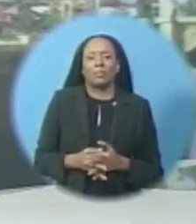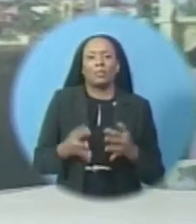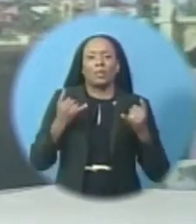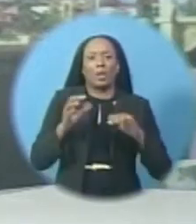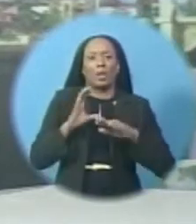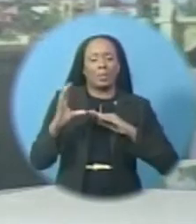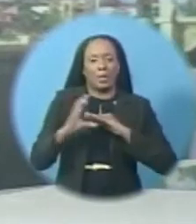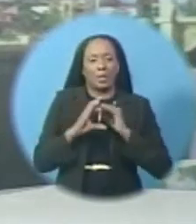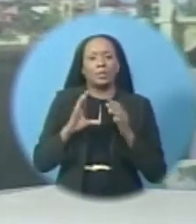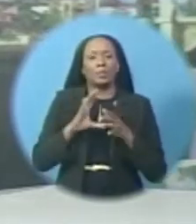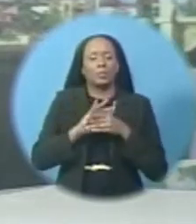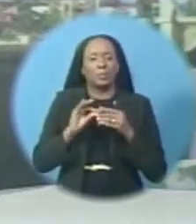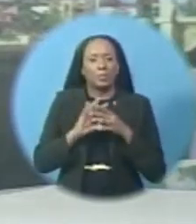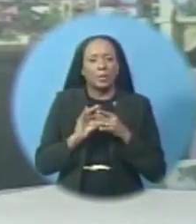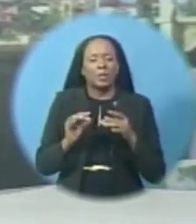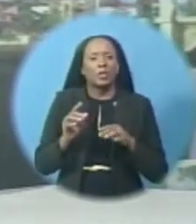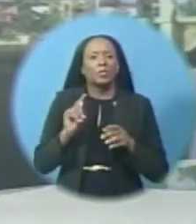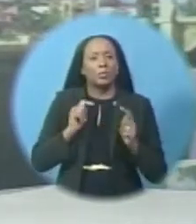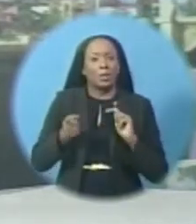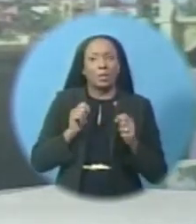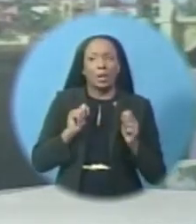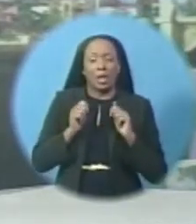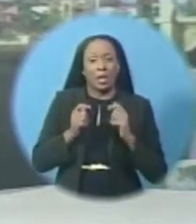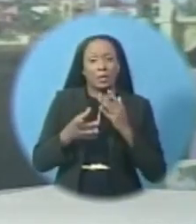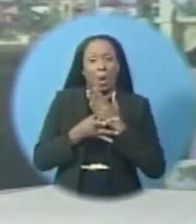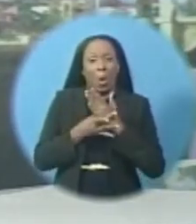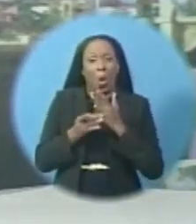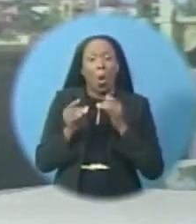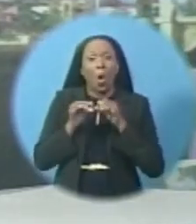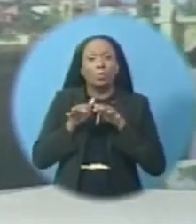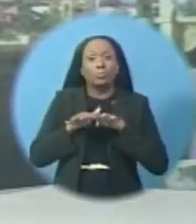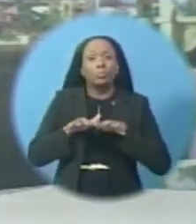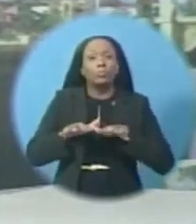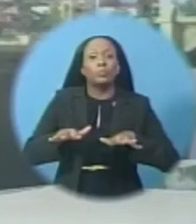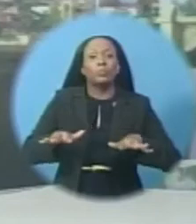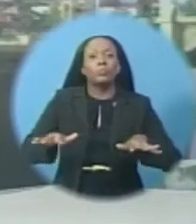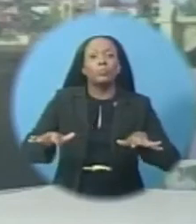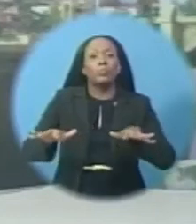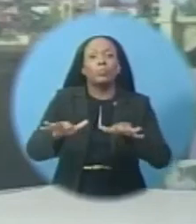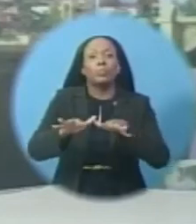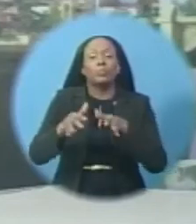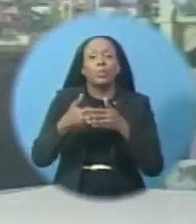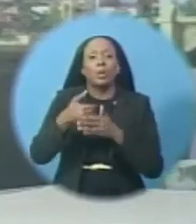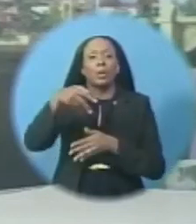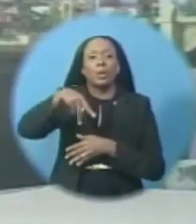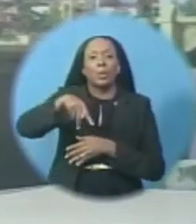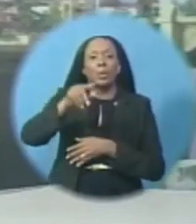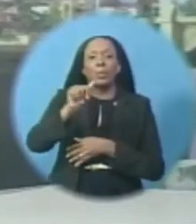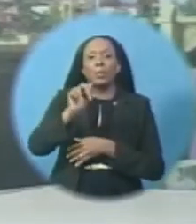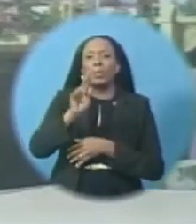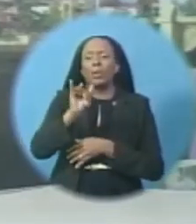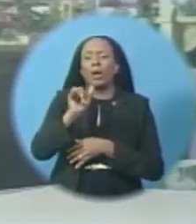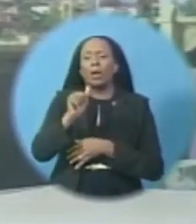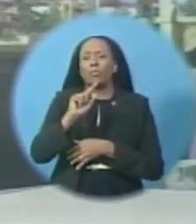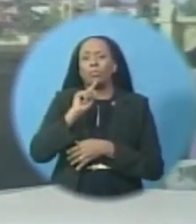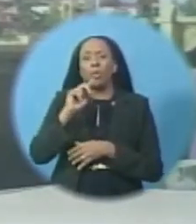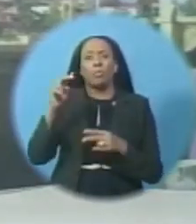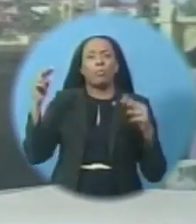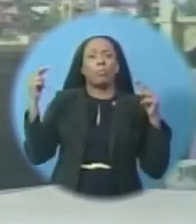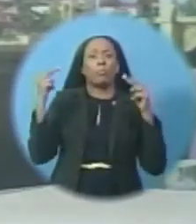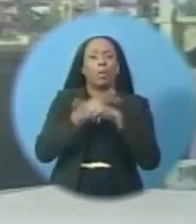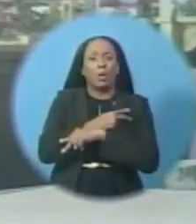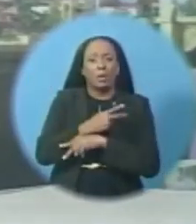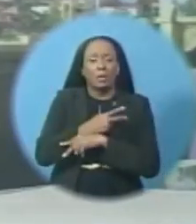Also in Trinidad, there is confirmation that the oil spill in the Gulf of Paria is much worse than anticipated. Petrotrin